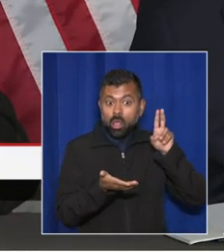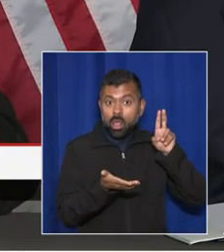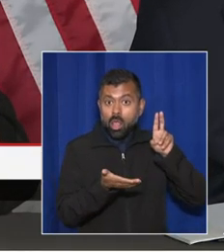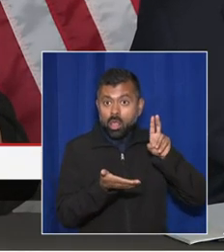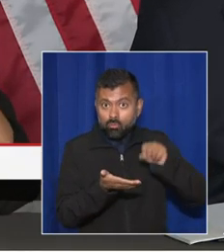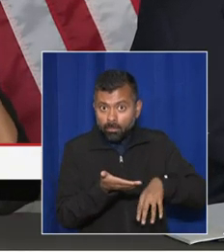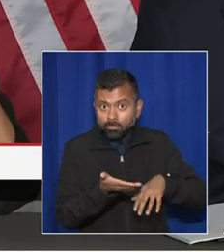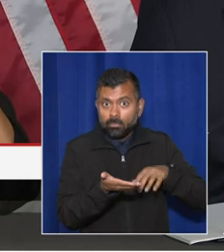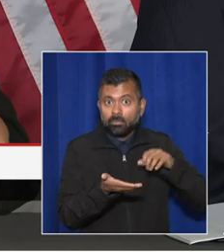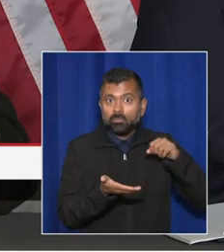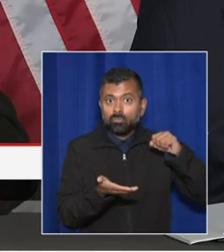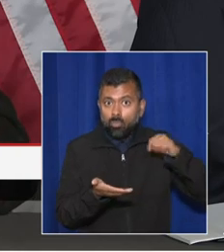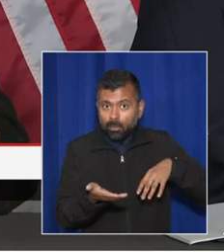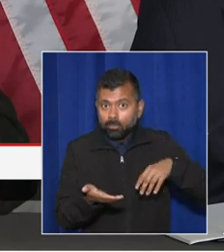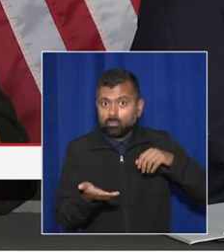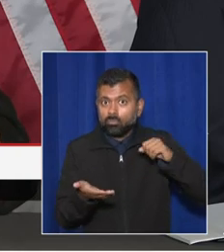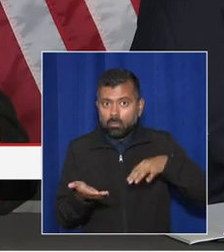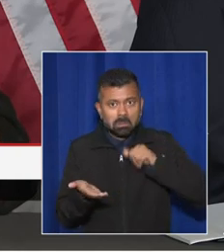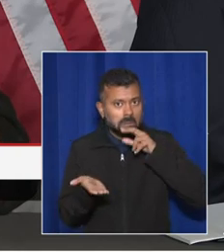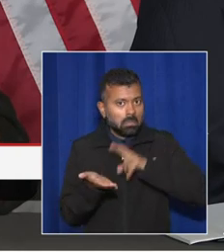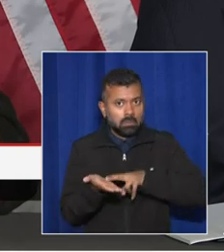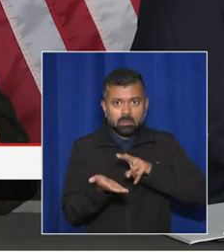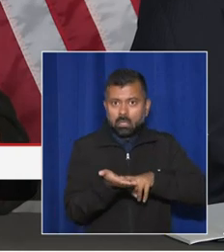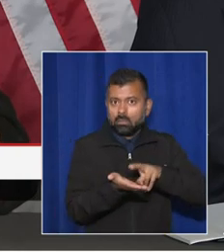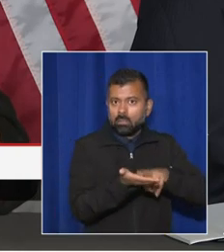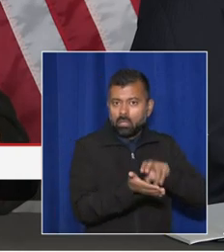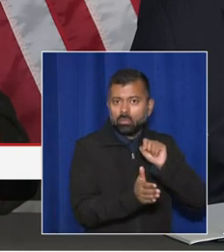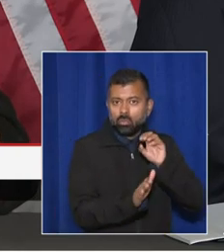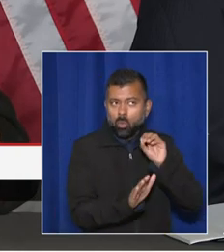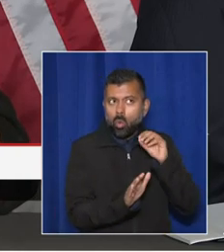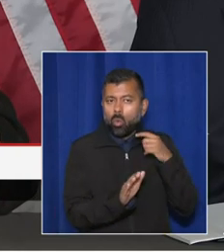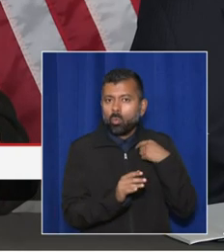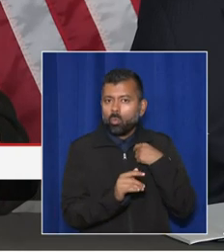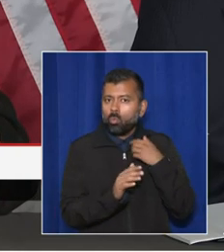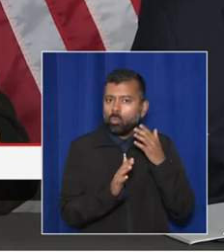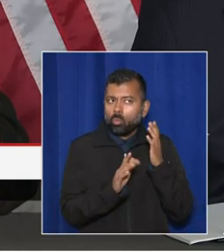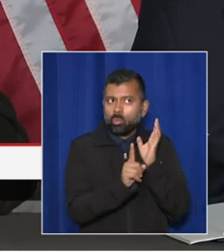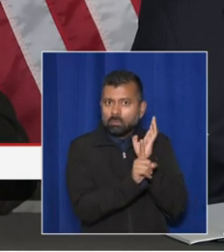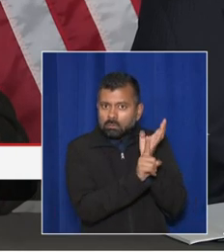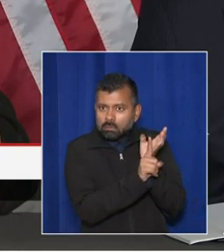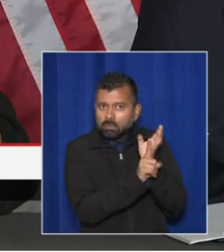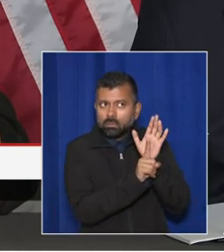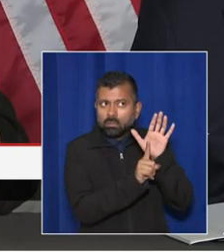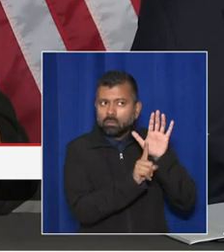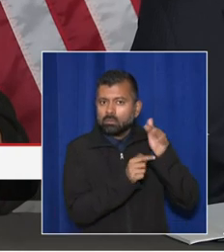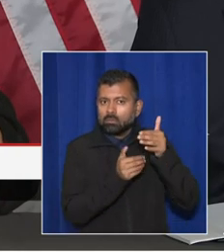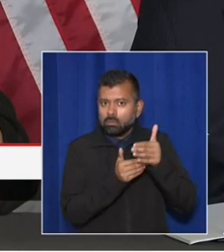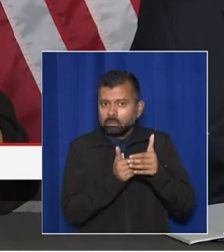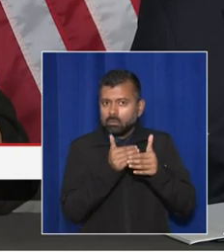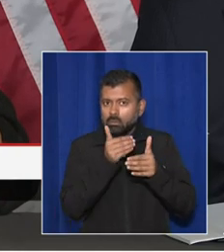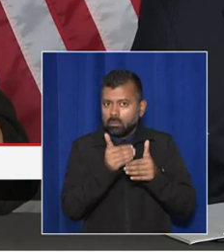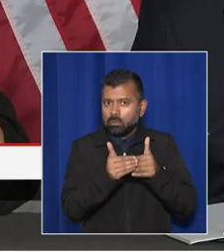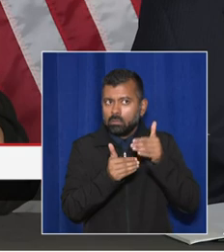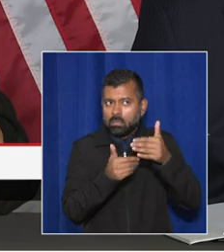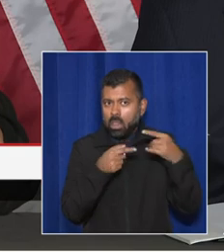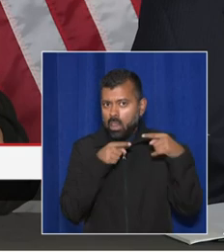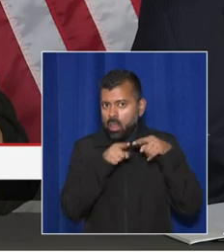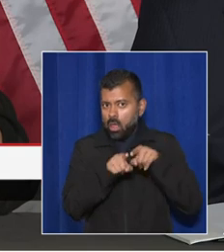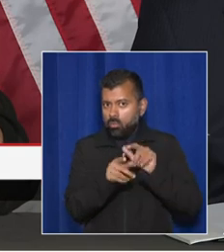down so that we know exactly what we're doing with our workers. That would be my request around the federal